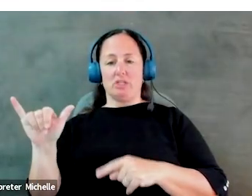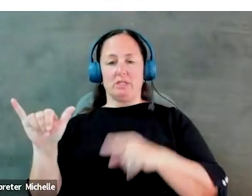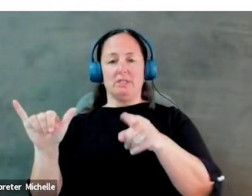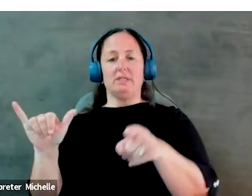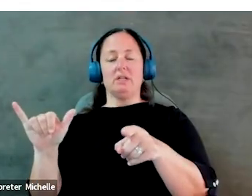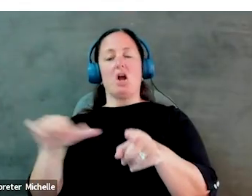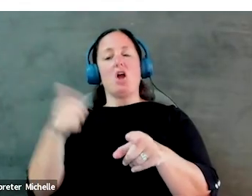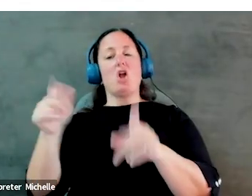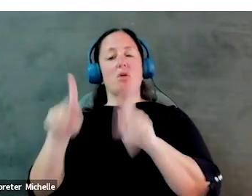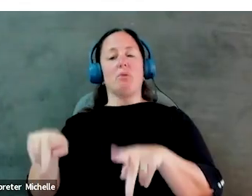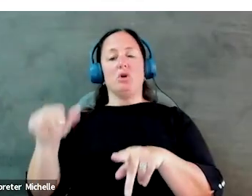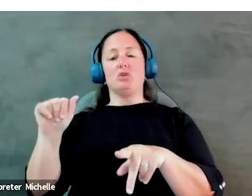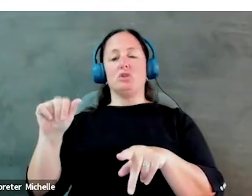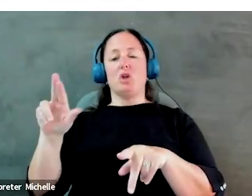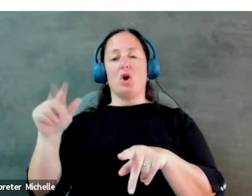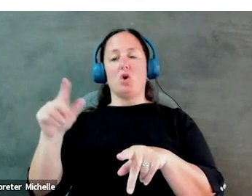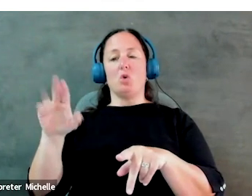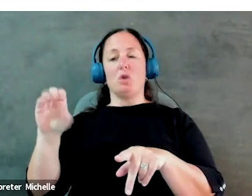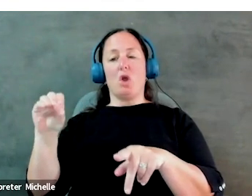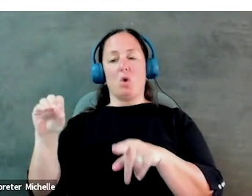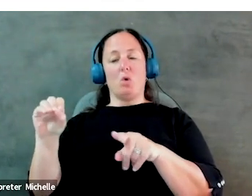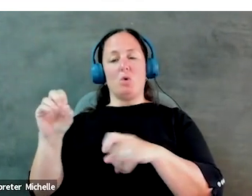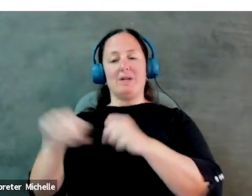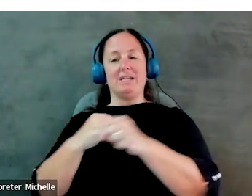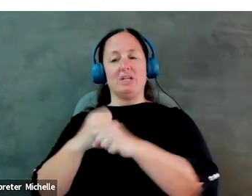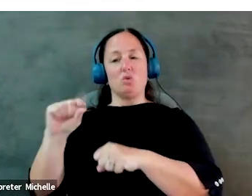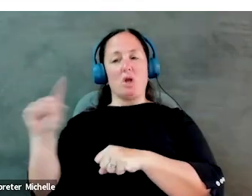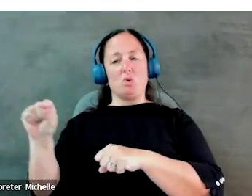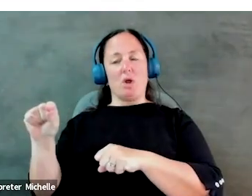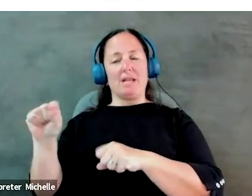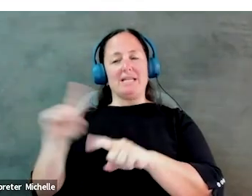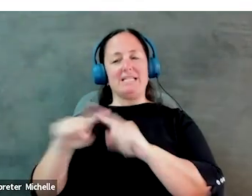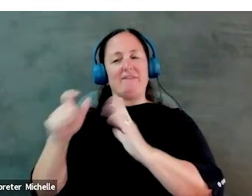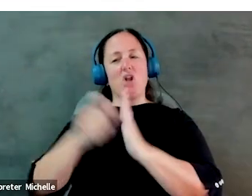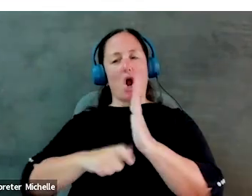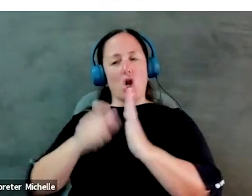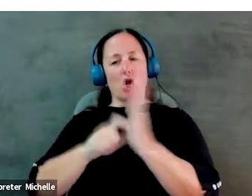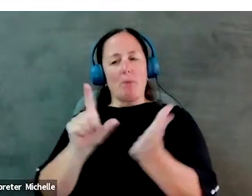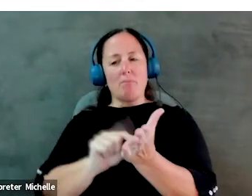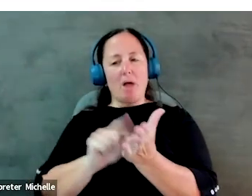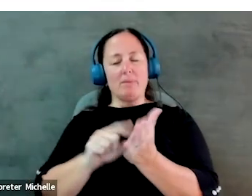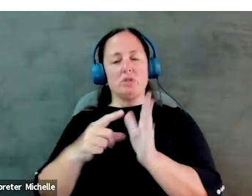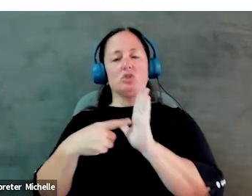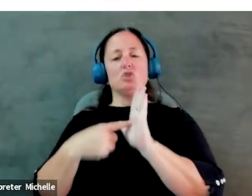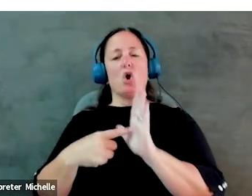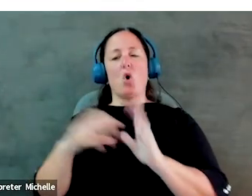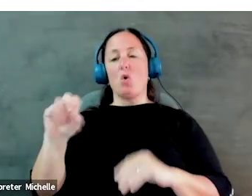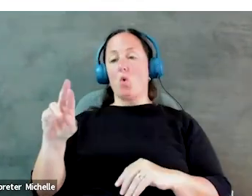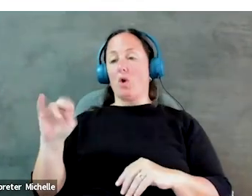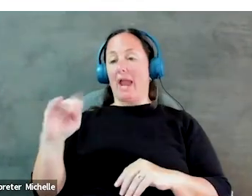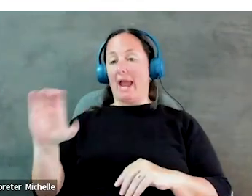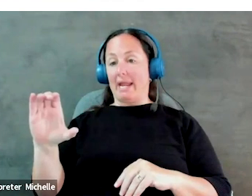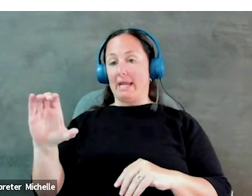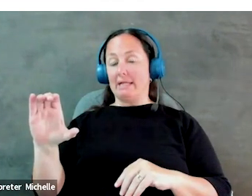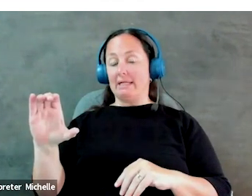Here, Arguello in 2020 published another article where he shows that organic matter is also